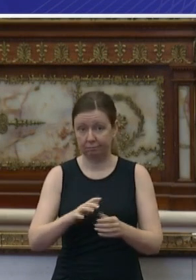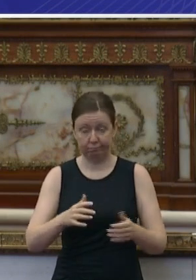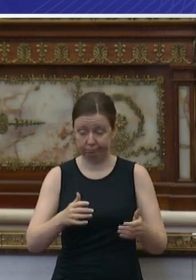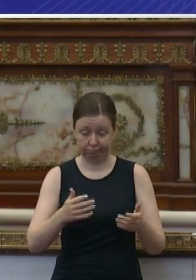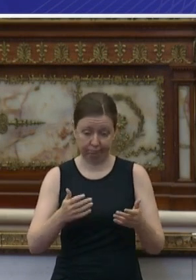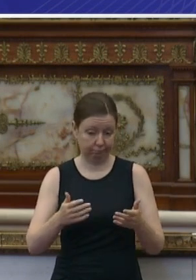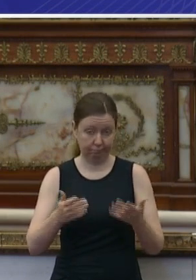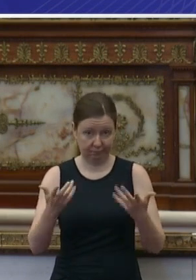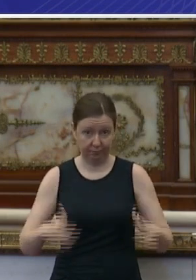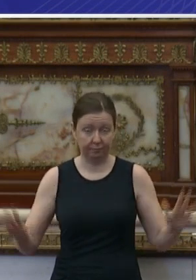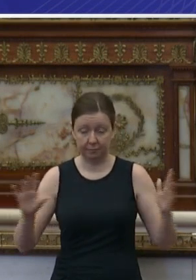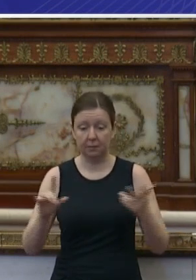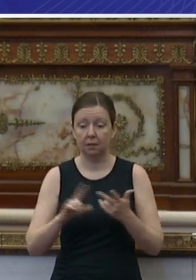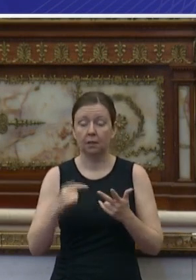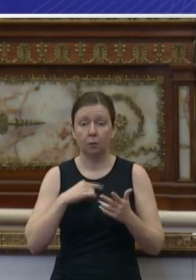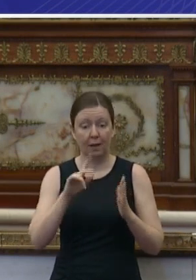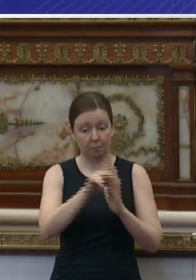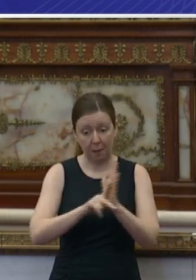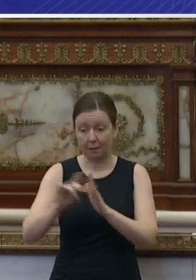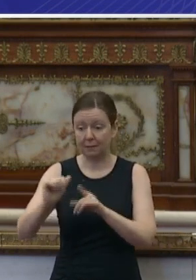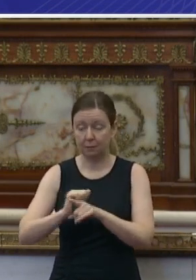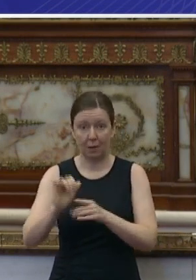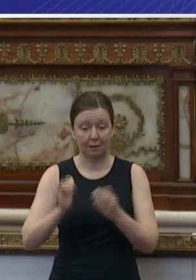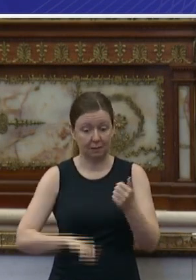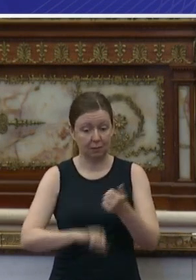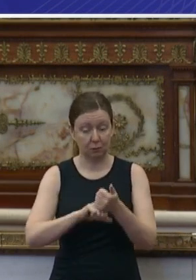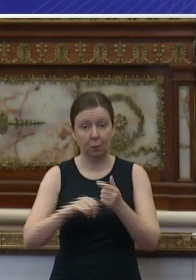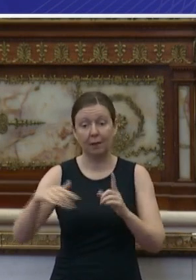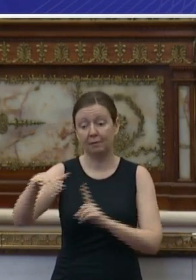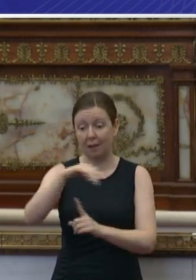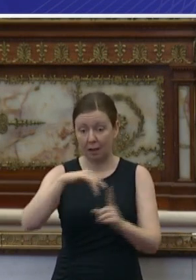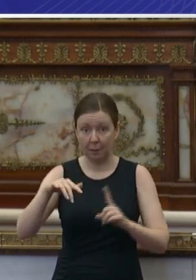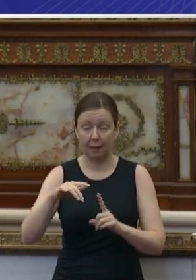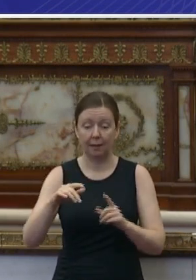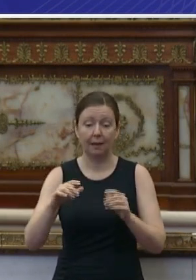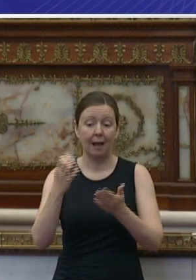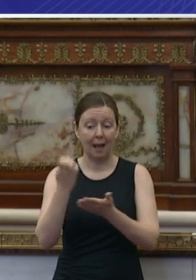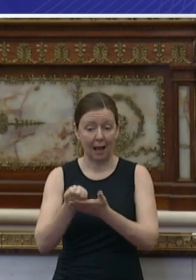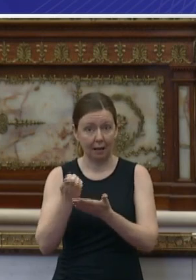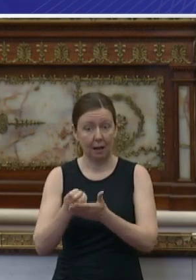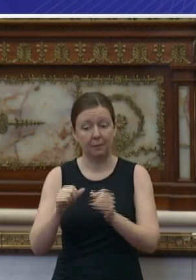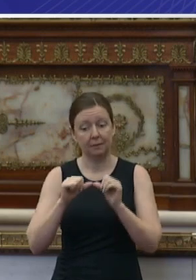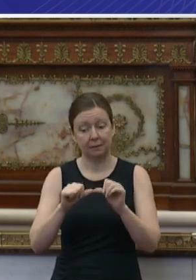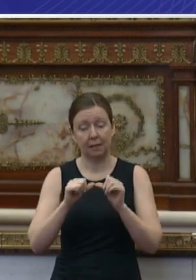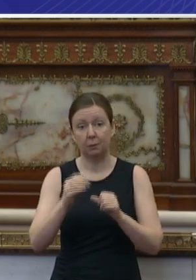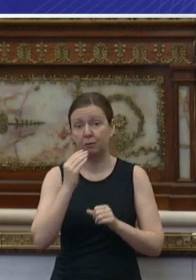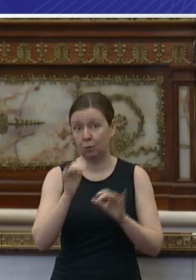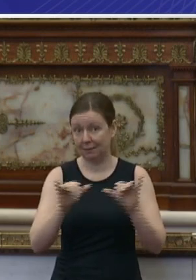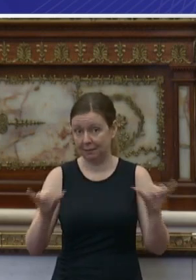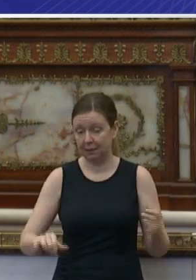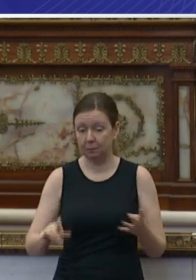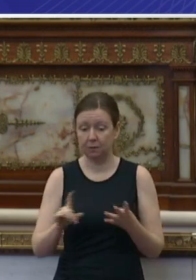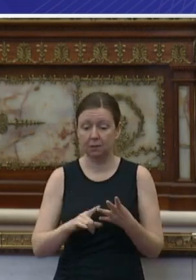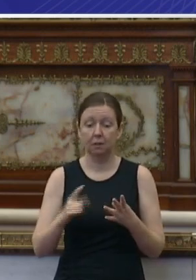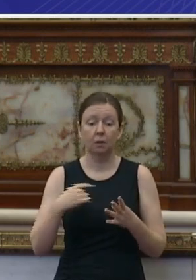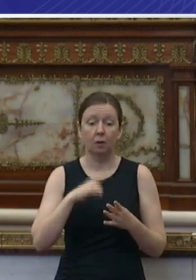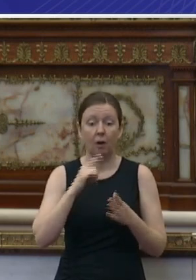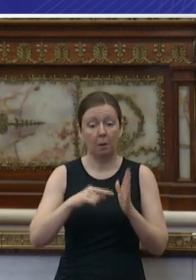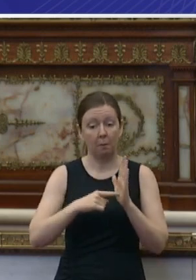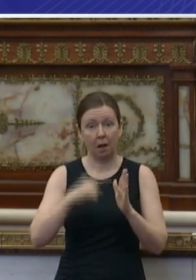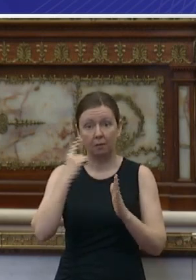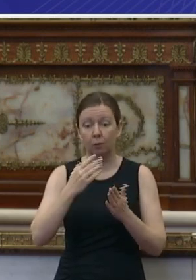dismantled. Mariposa has policies and practices that support environmentally and economically sustainable food systems. Mariposa is a